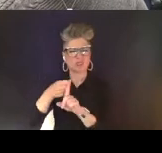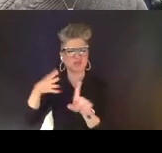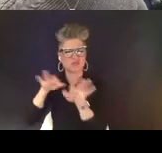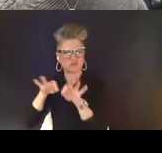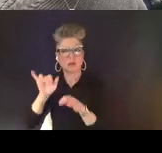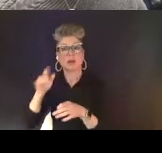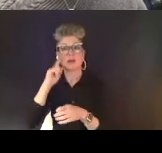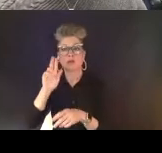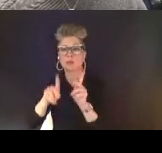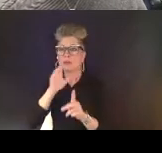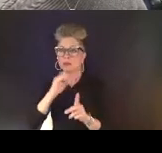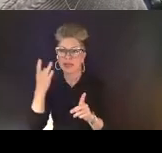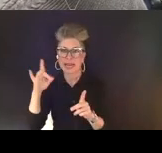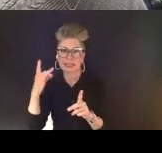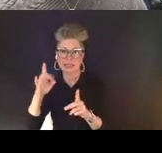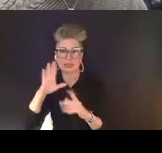18 years and older.